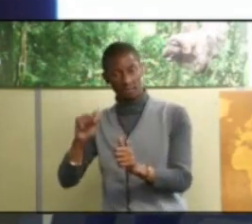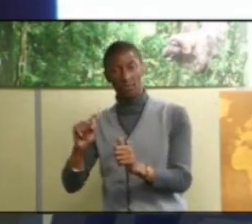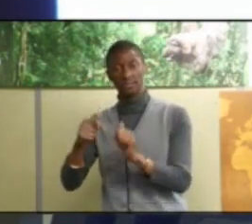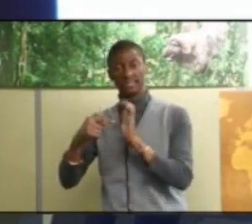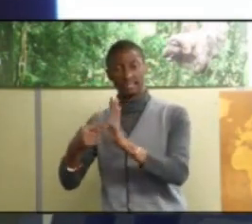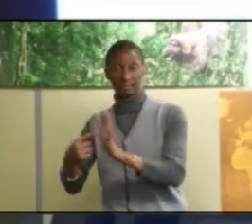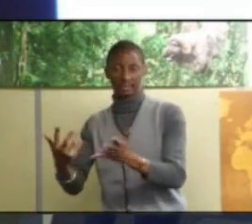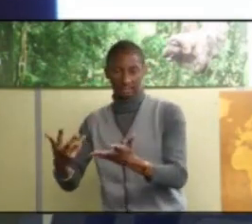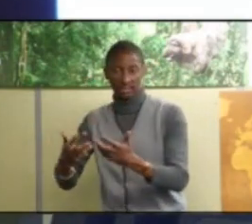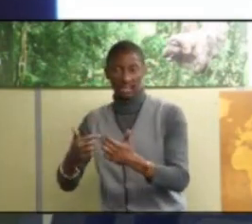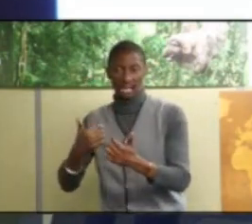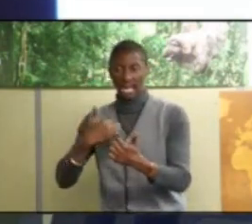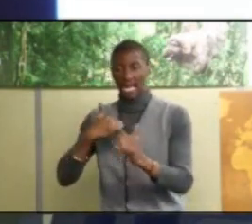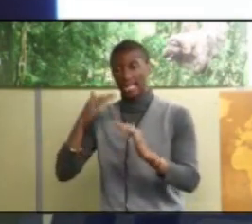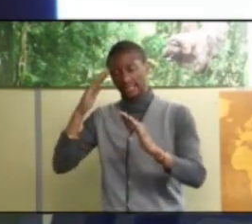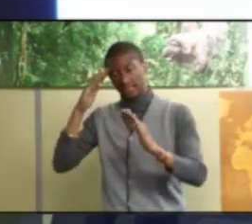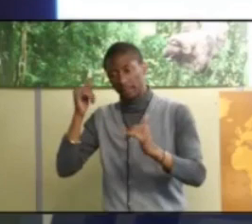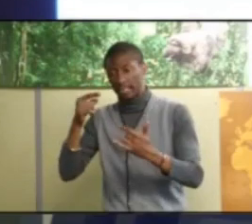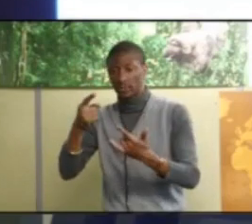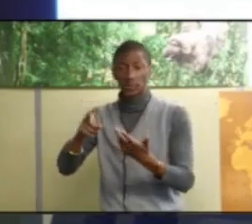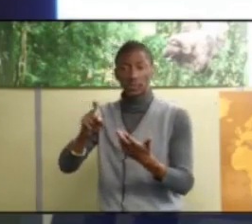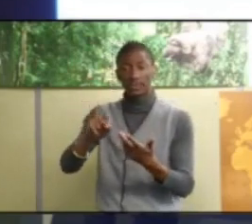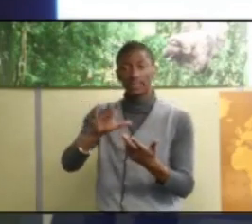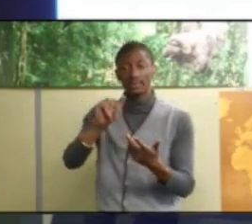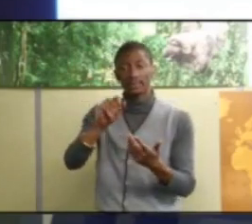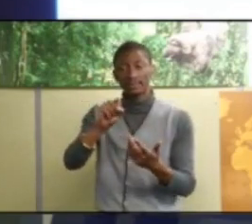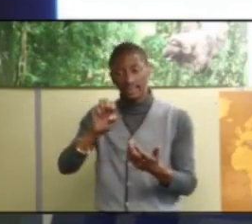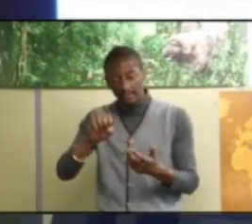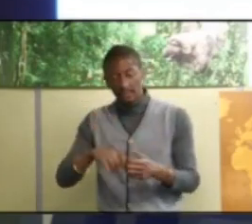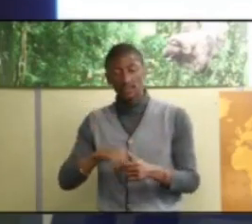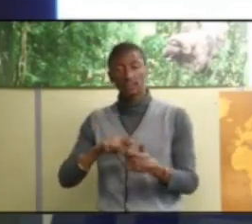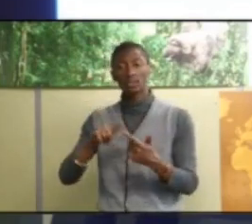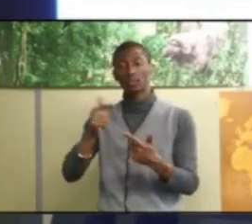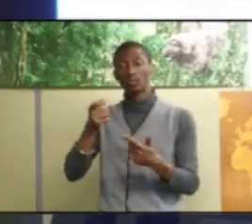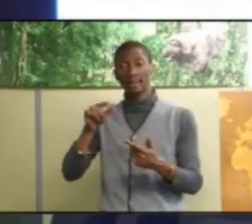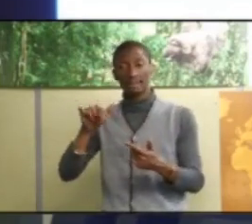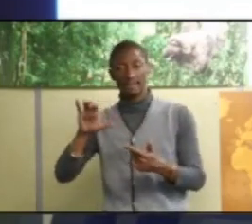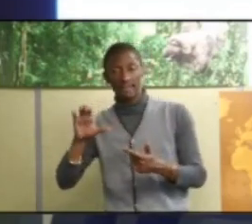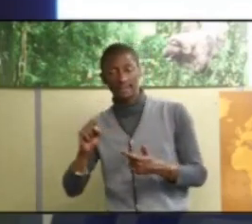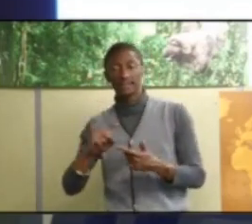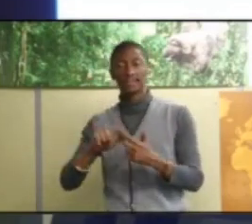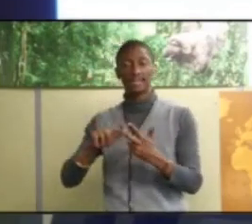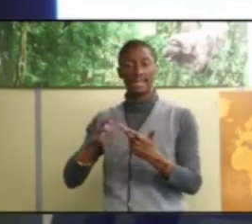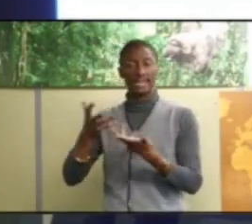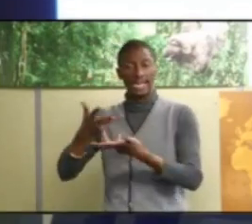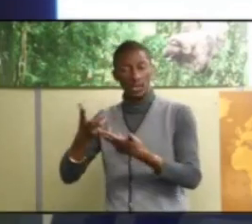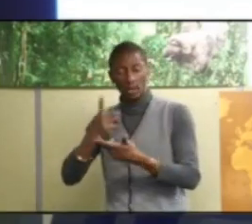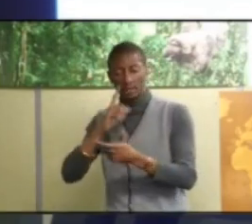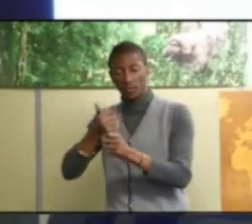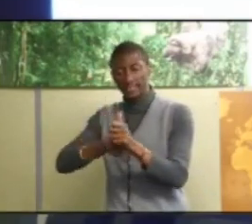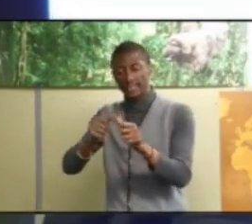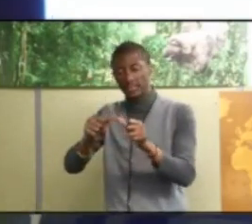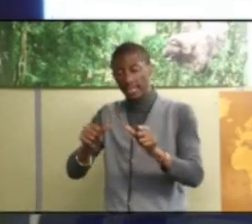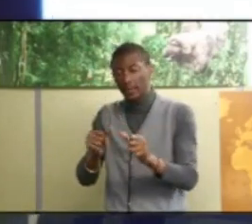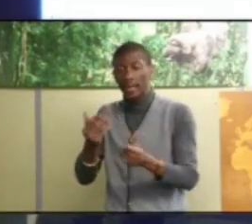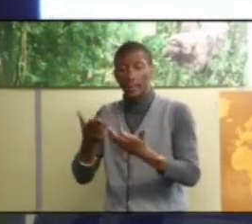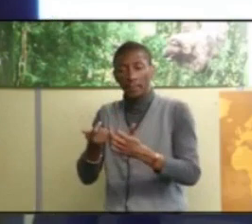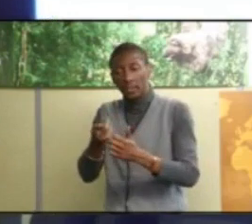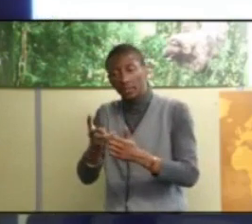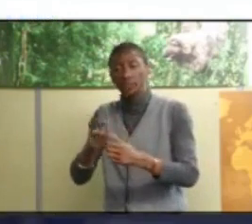should get cases and graphics and an interactive in each area, maybe a couple of touch screens here and